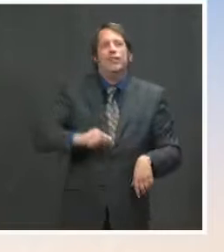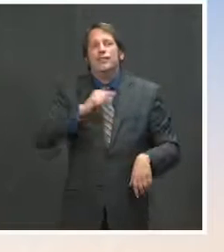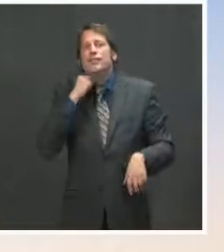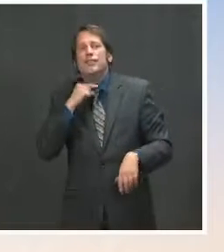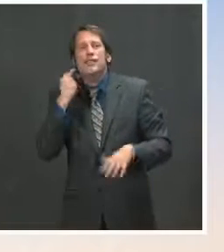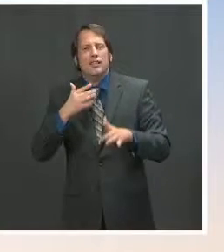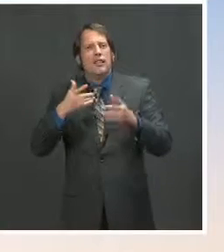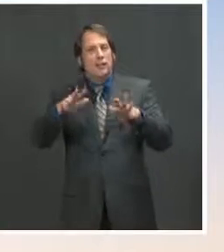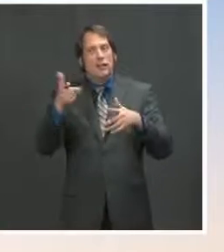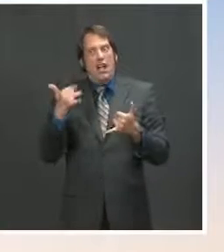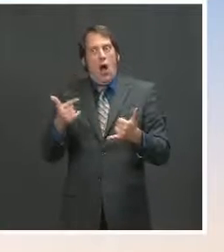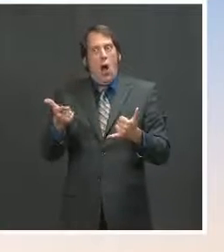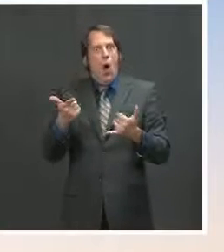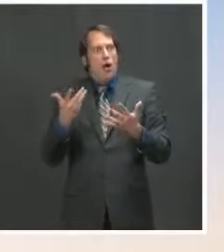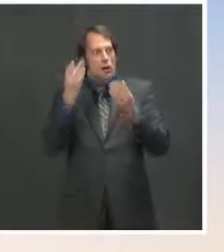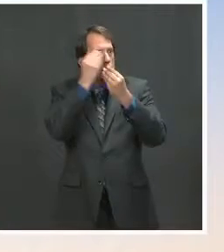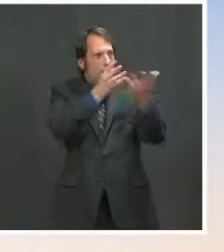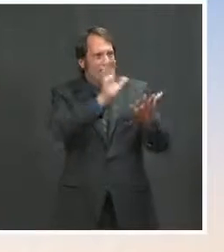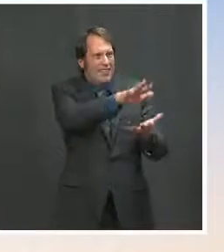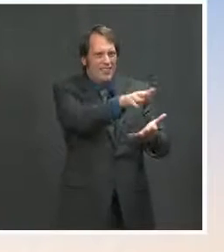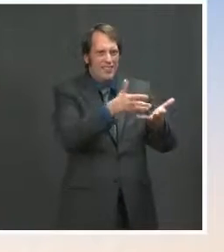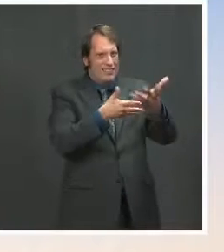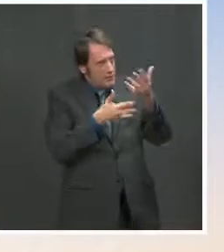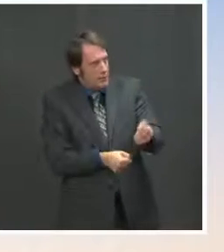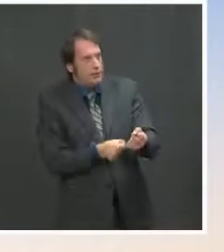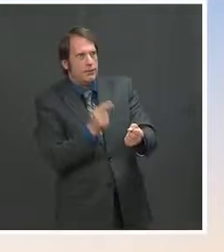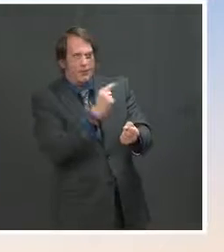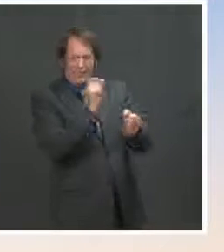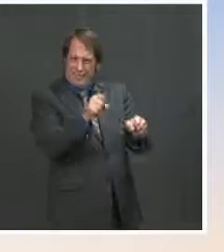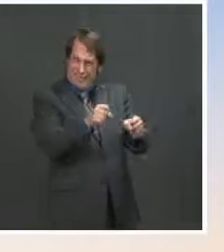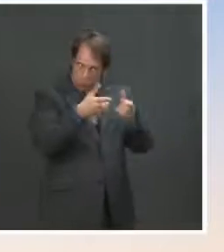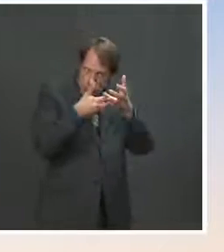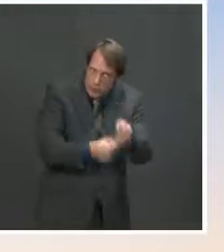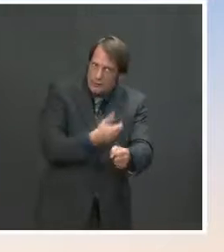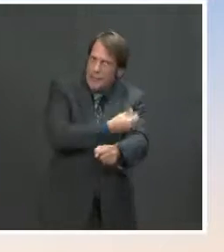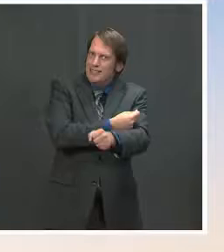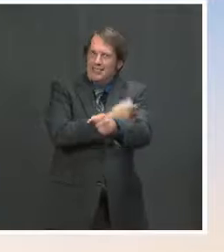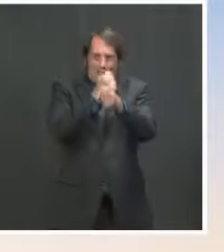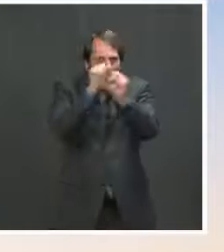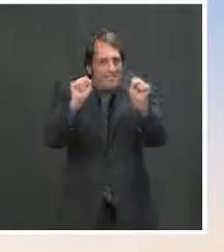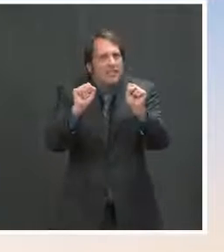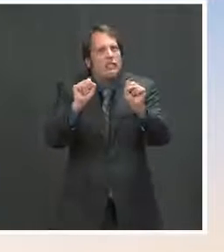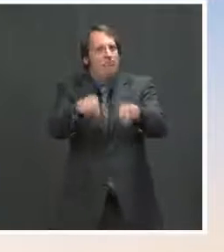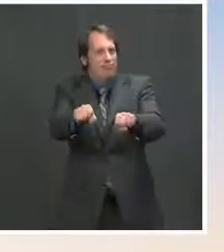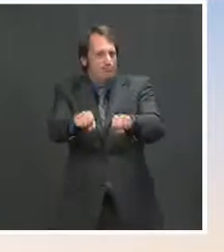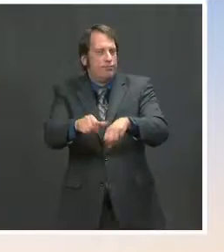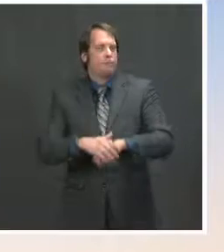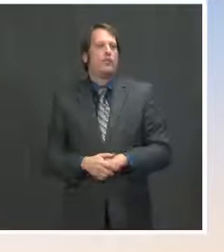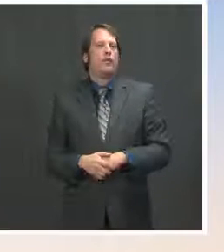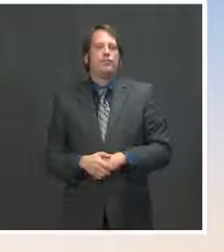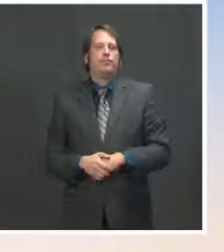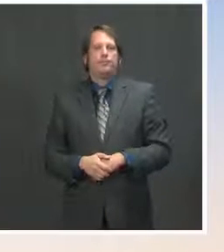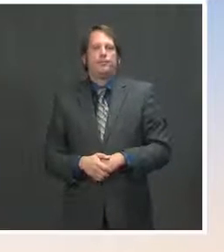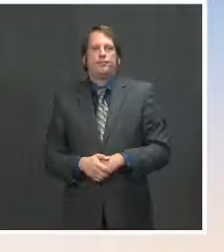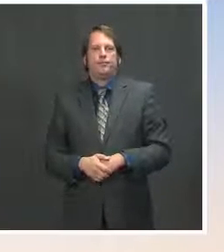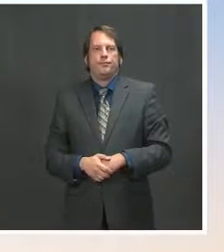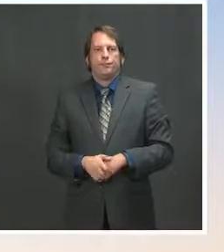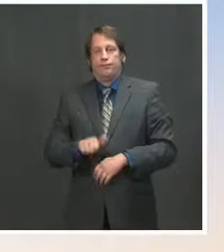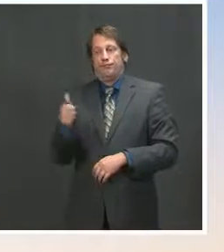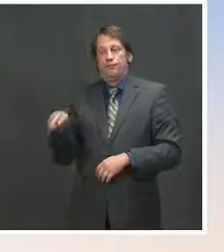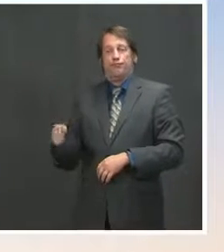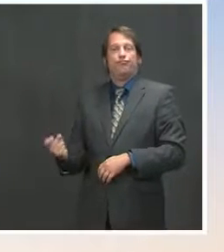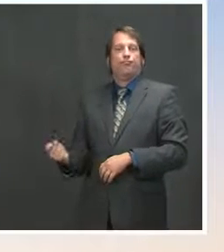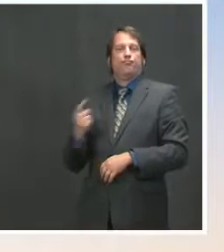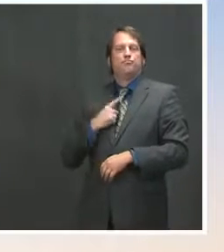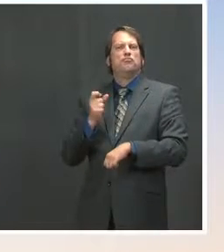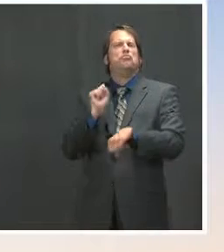effective in conveying the efficacy of these vaccines. Thank you. Go ahead. Hey, Jen, just a couple on the jobs bill and climate